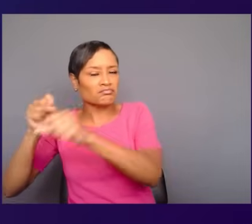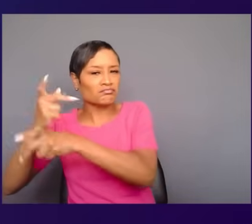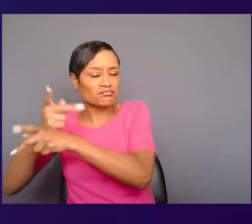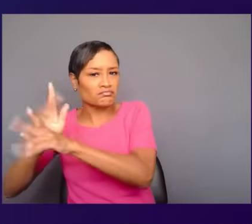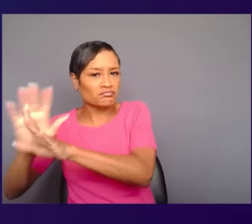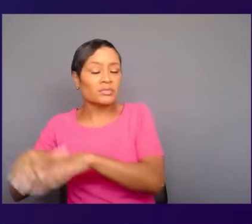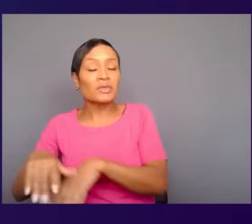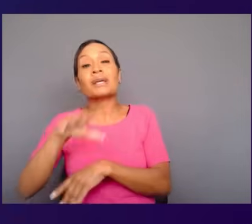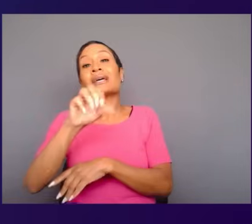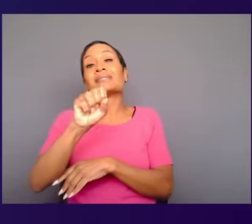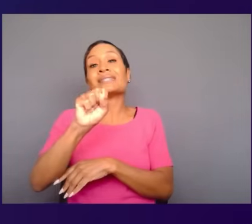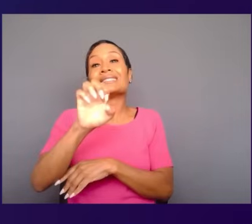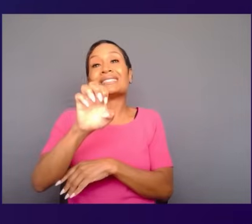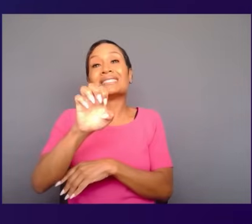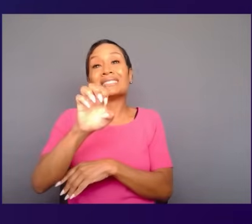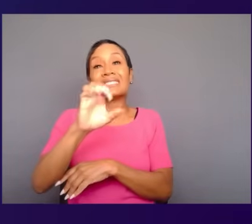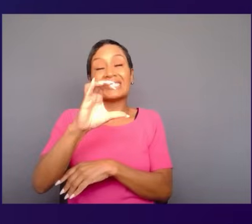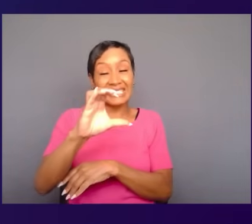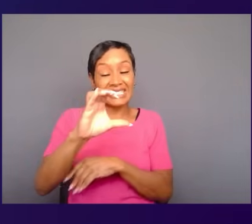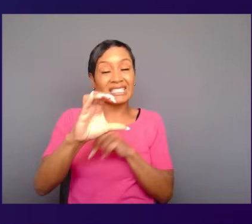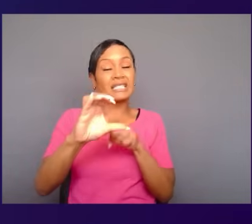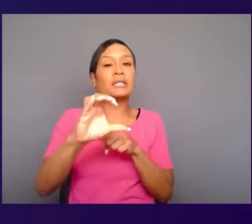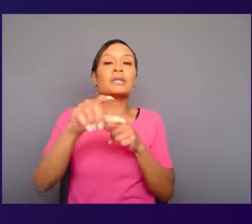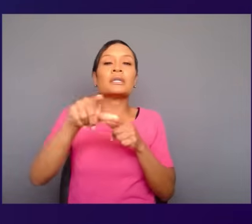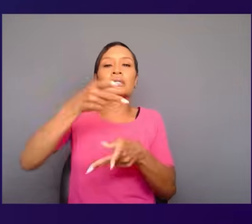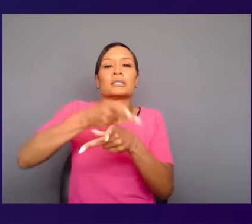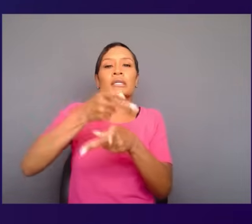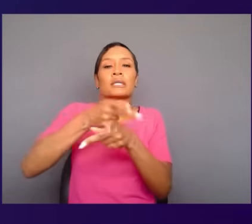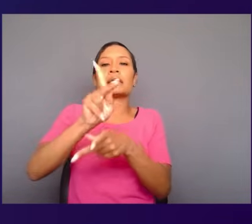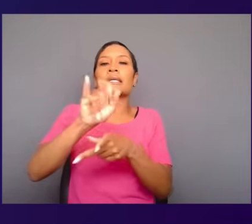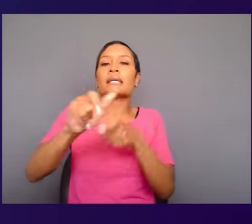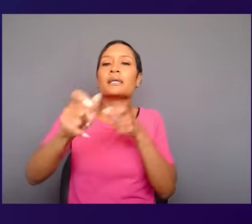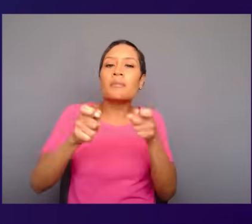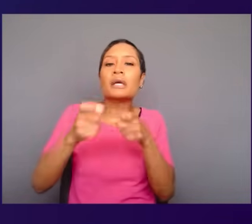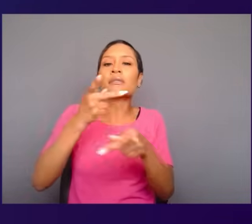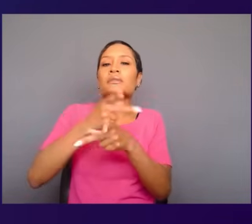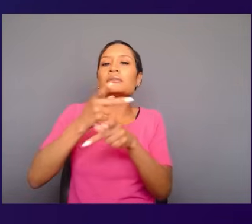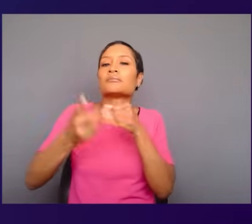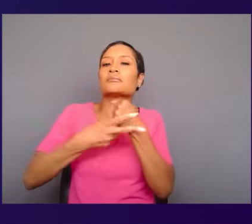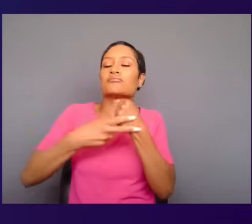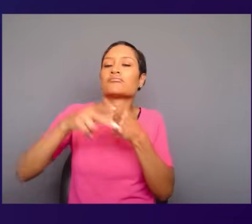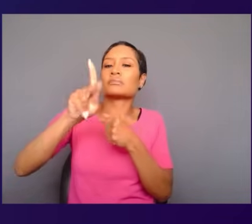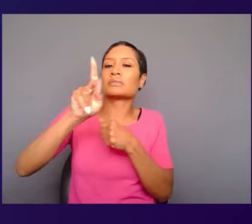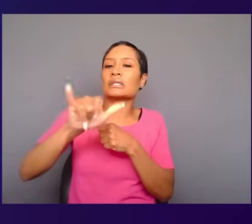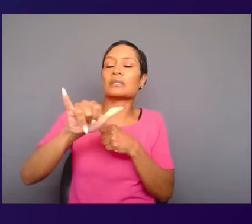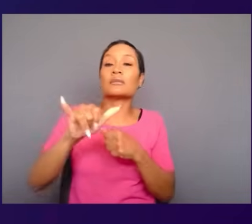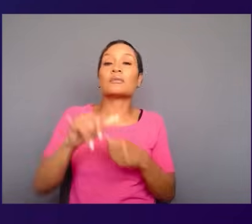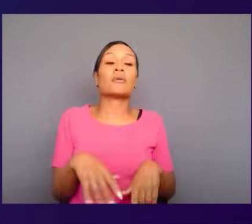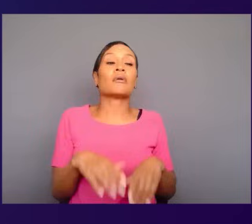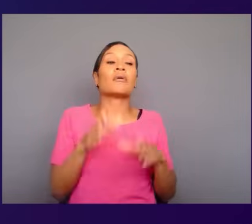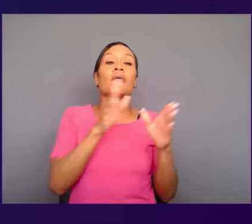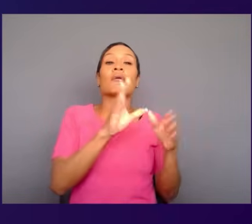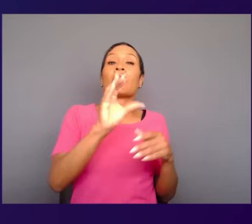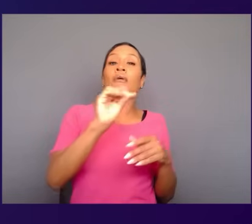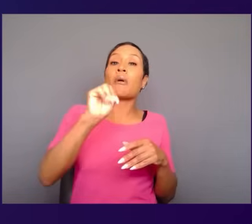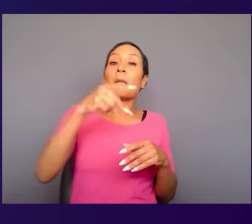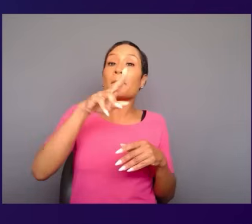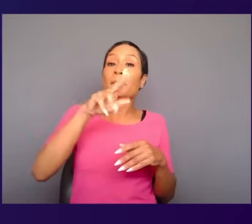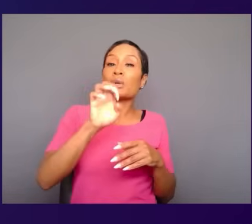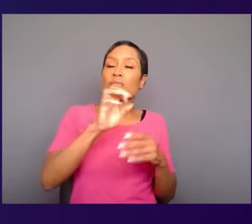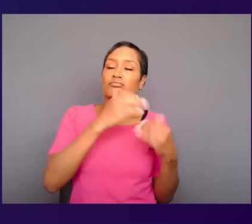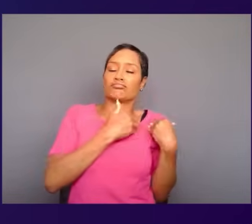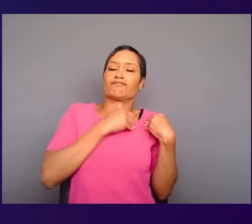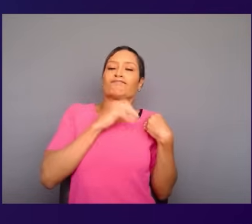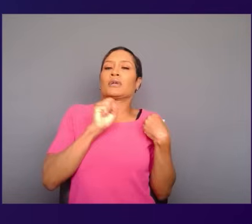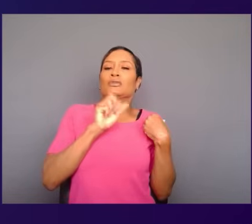SSEC, they take care of the key management and the key storage while compute falls on, S3.